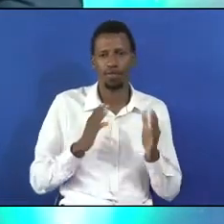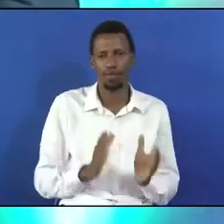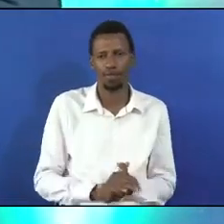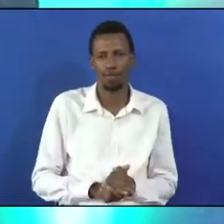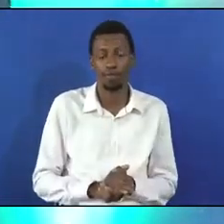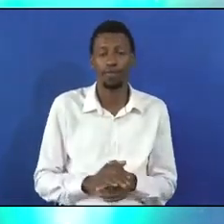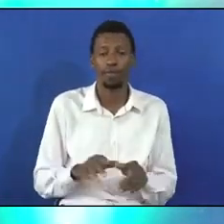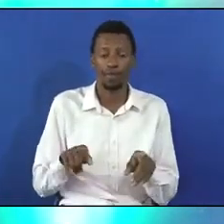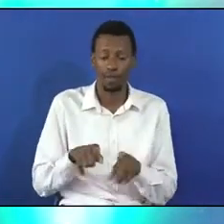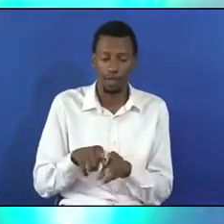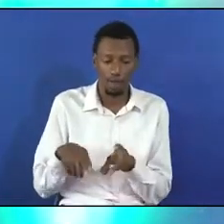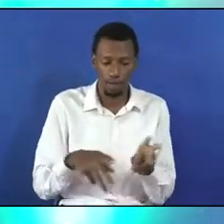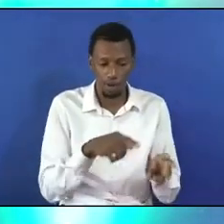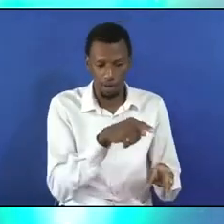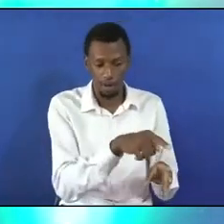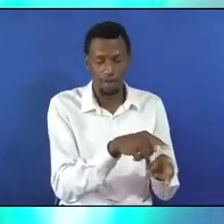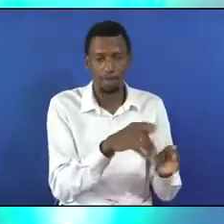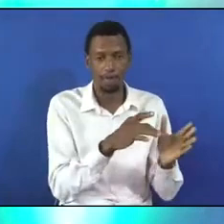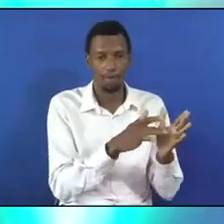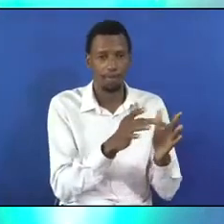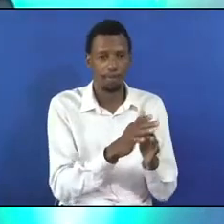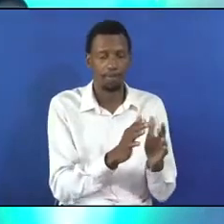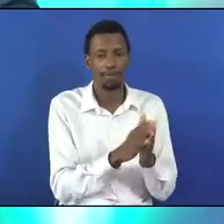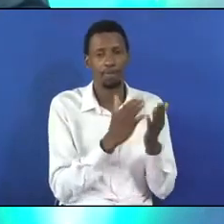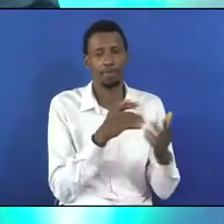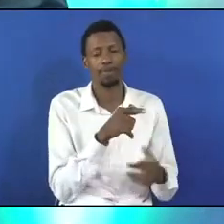is the same with this word.